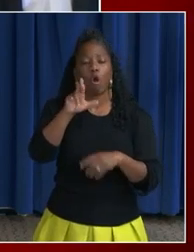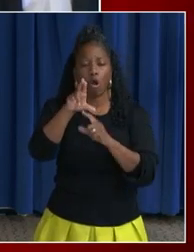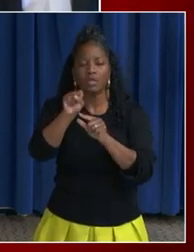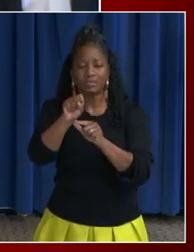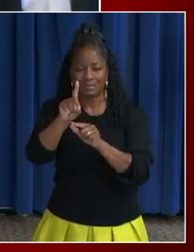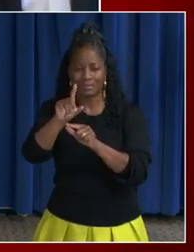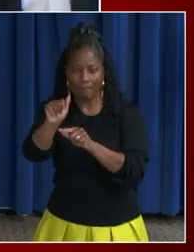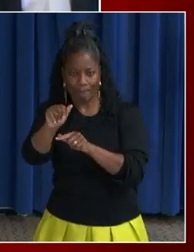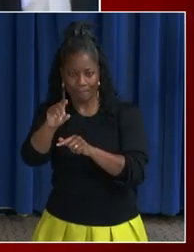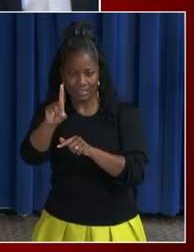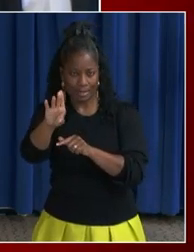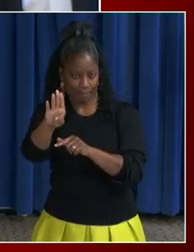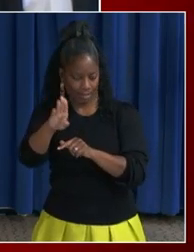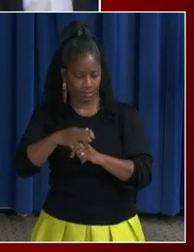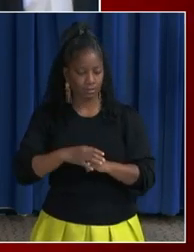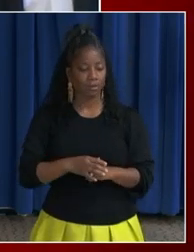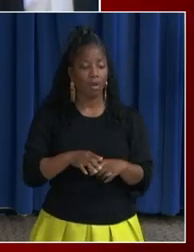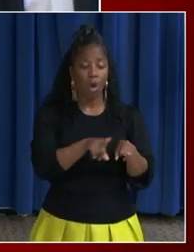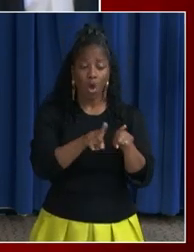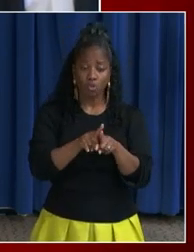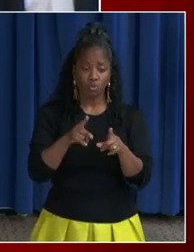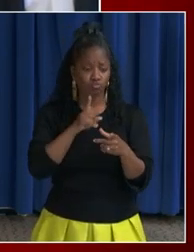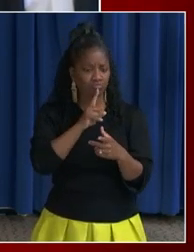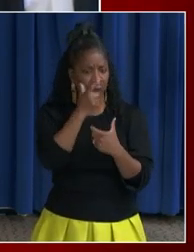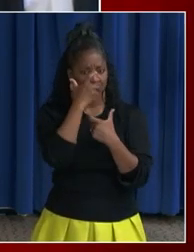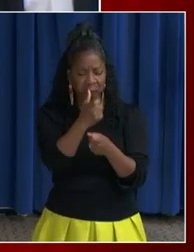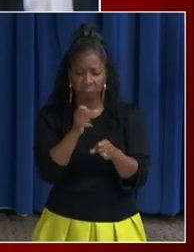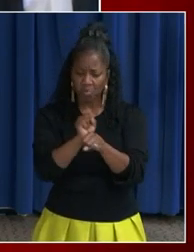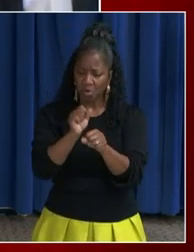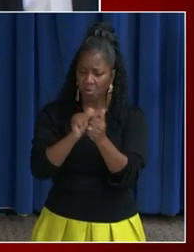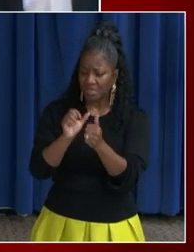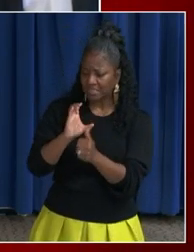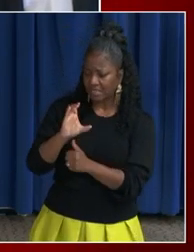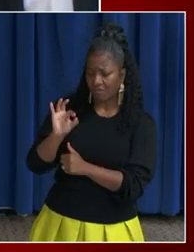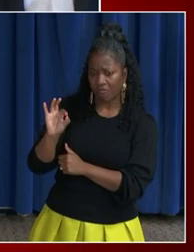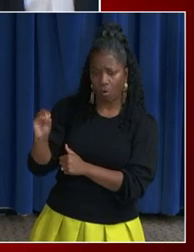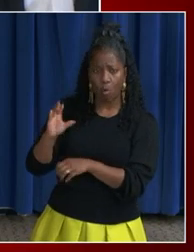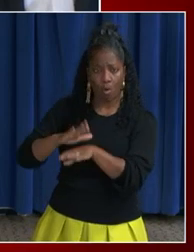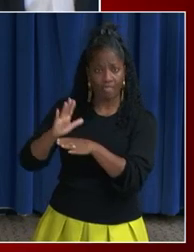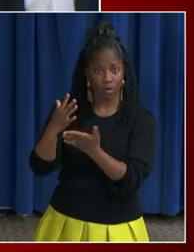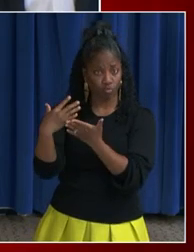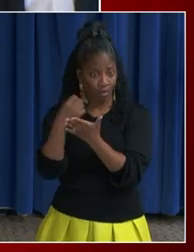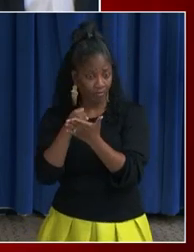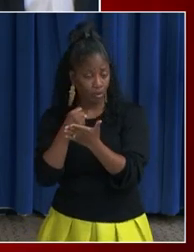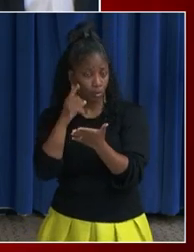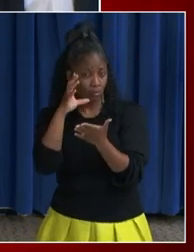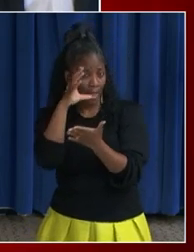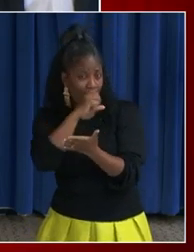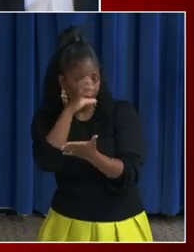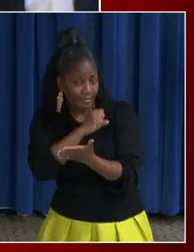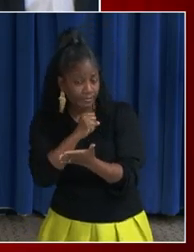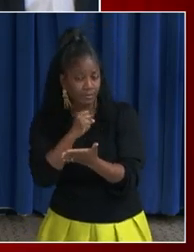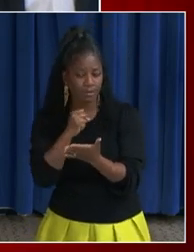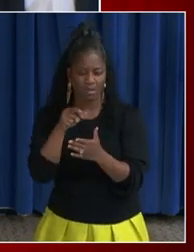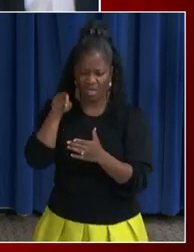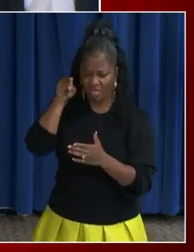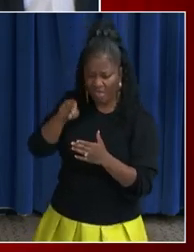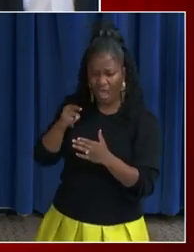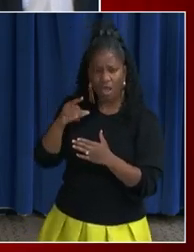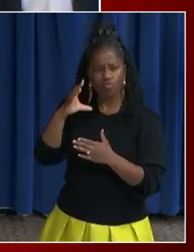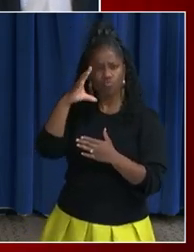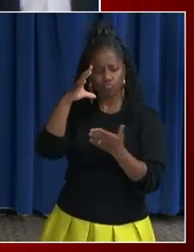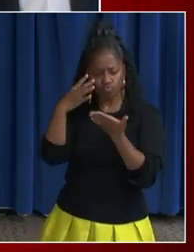interested in working with the CFO on its revenue estimates and the impact that they